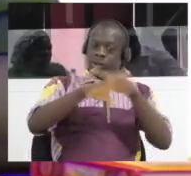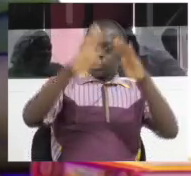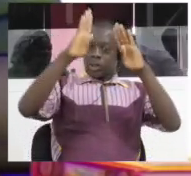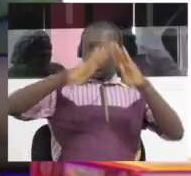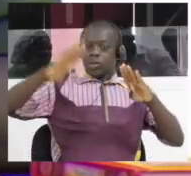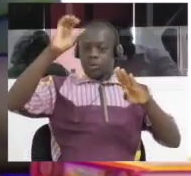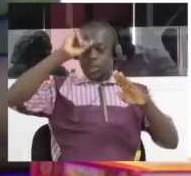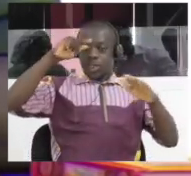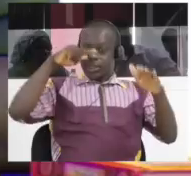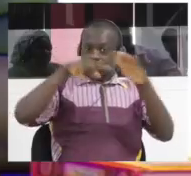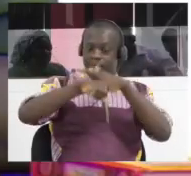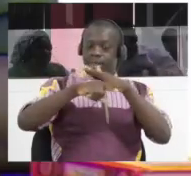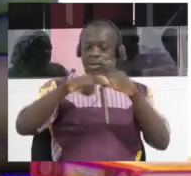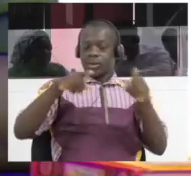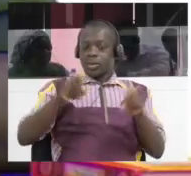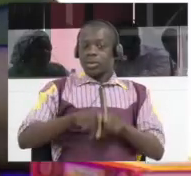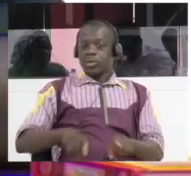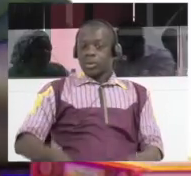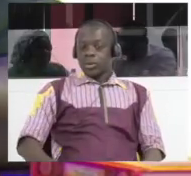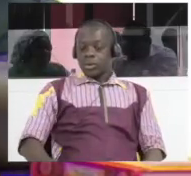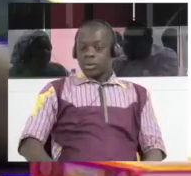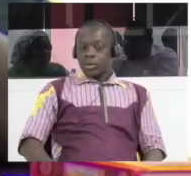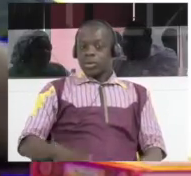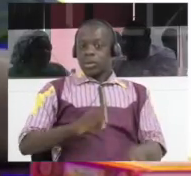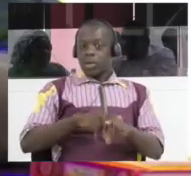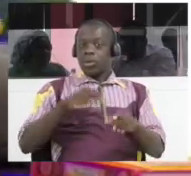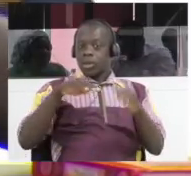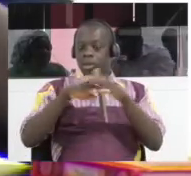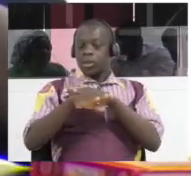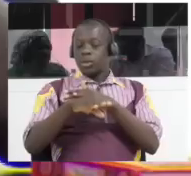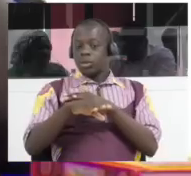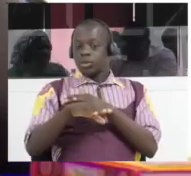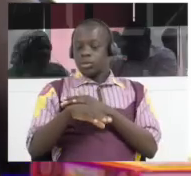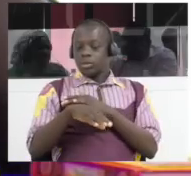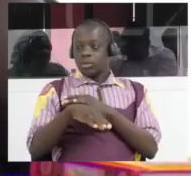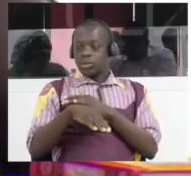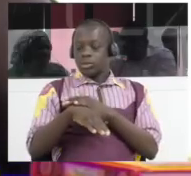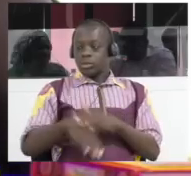the inside the State House, and then as we were entering where